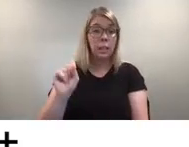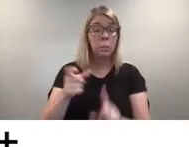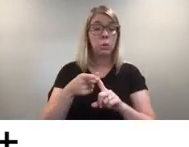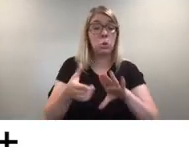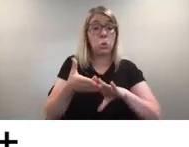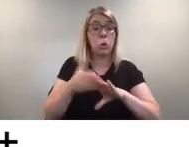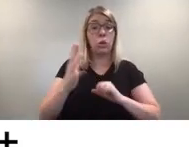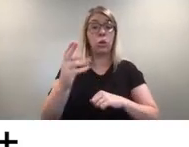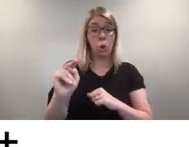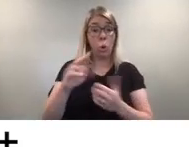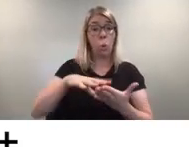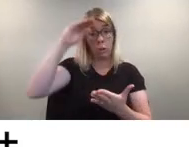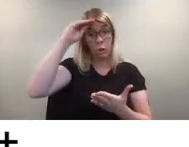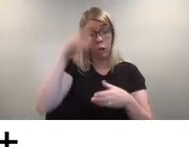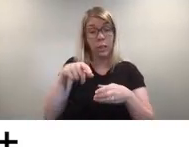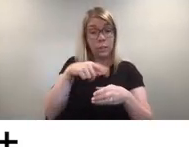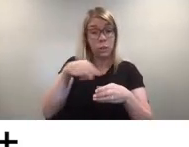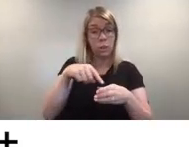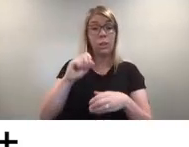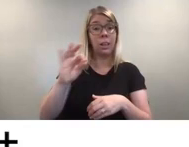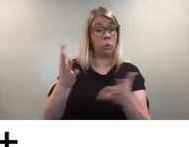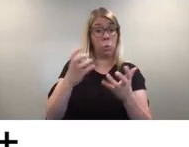up, there's the interest list.